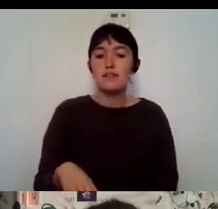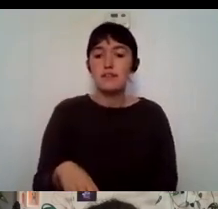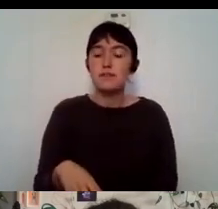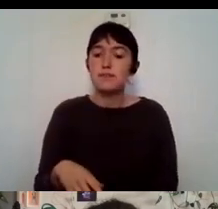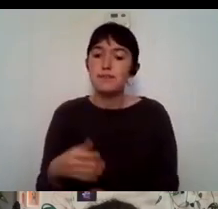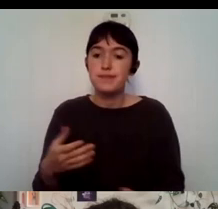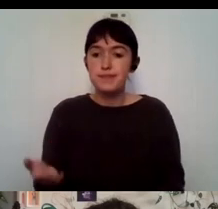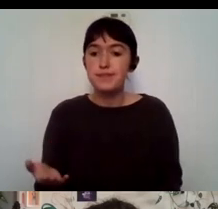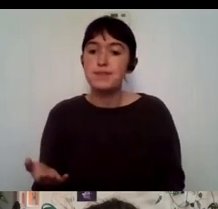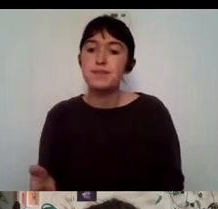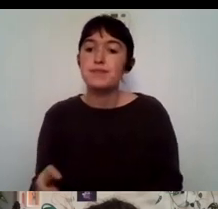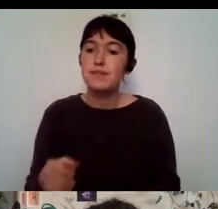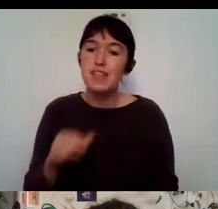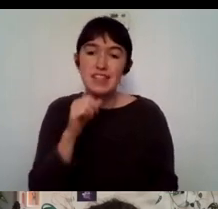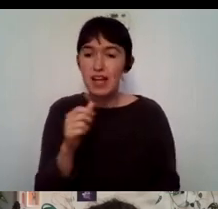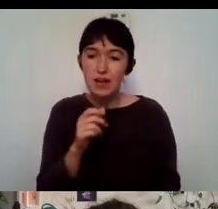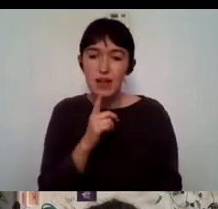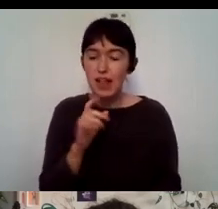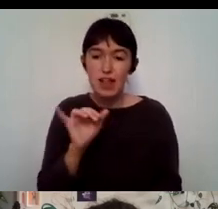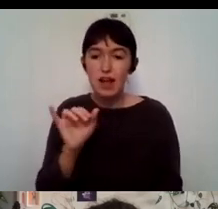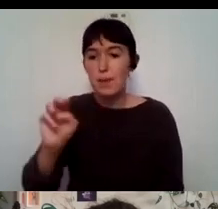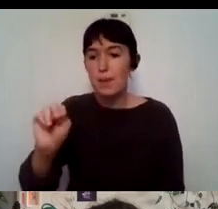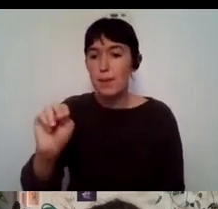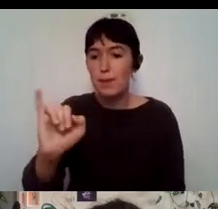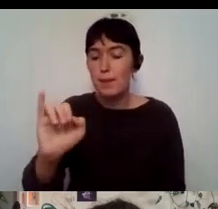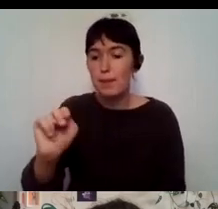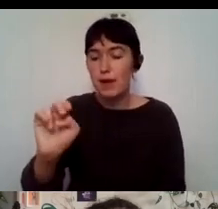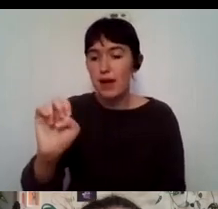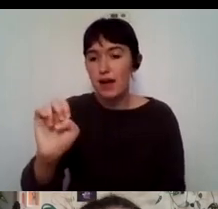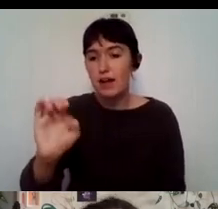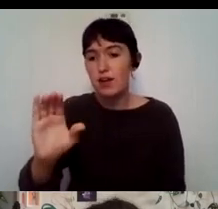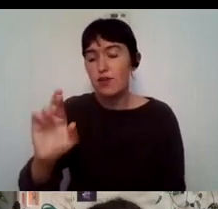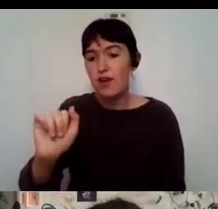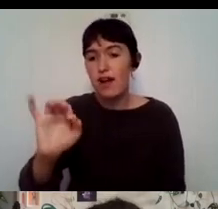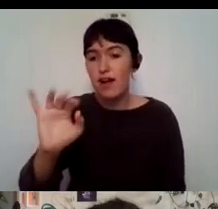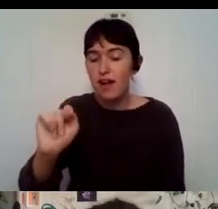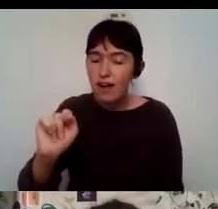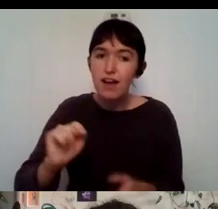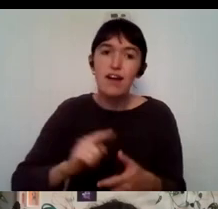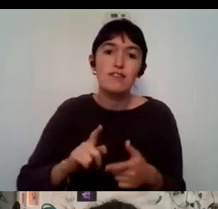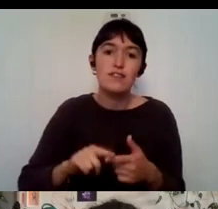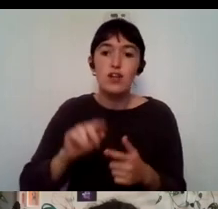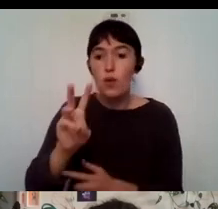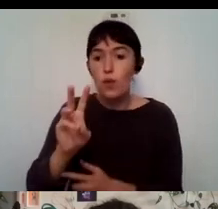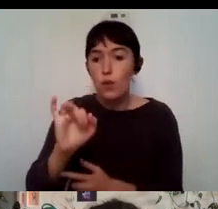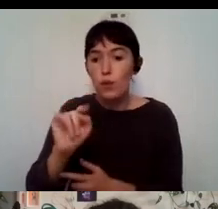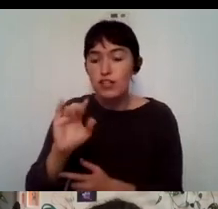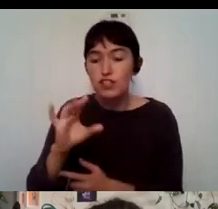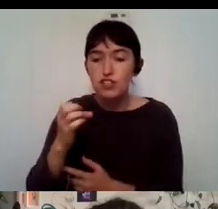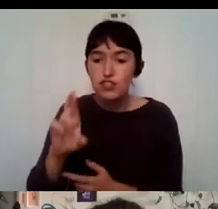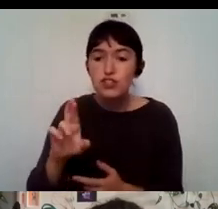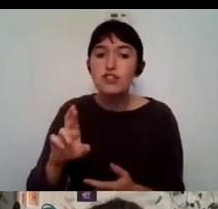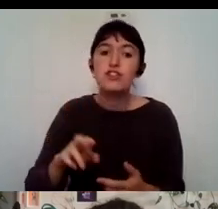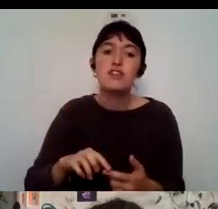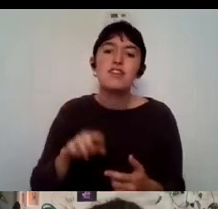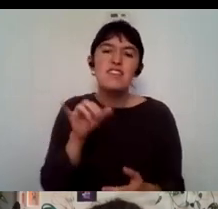like Minecraft, for example, or Witcher, or one of these massive games, because it's going to be very, very difficult for